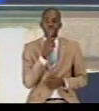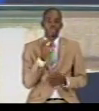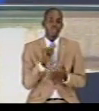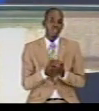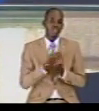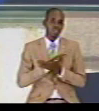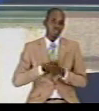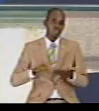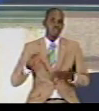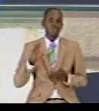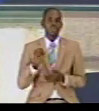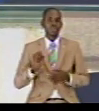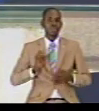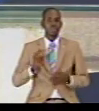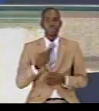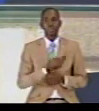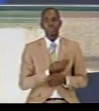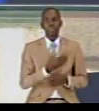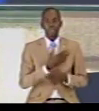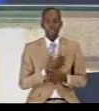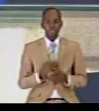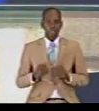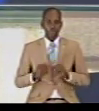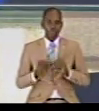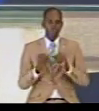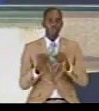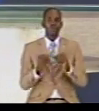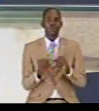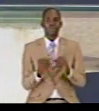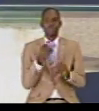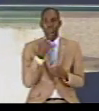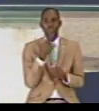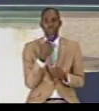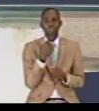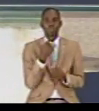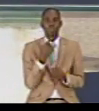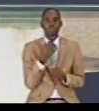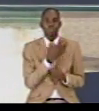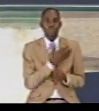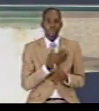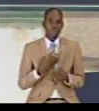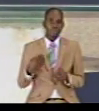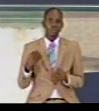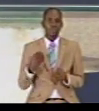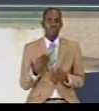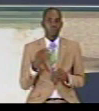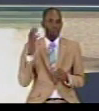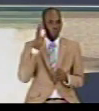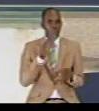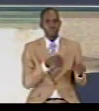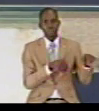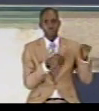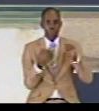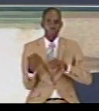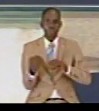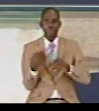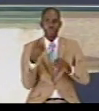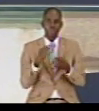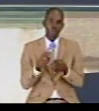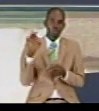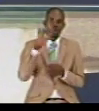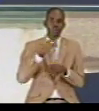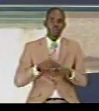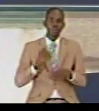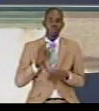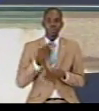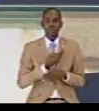cleanses us. And I moves on, and he says, I'm talking about the Holy Spirit upon us, to